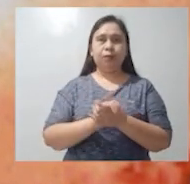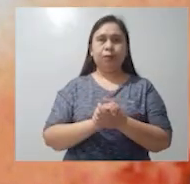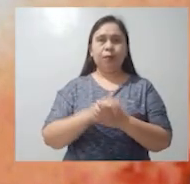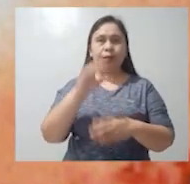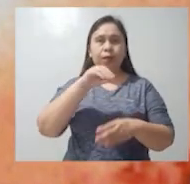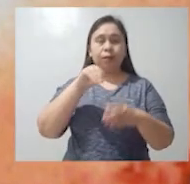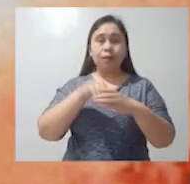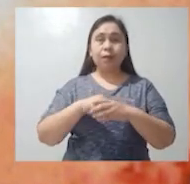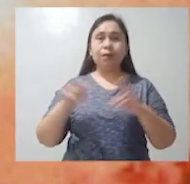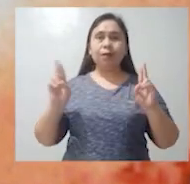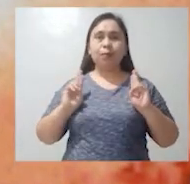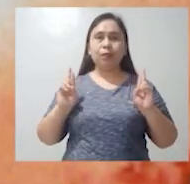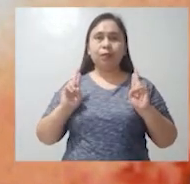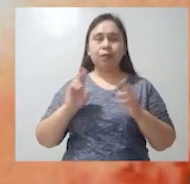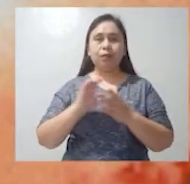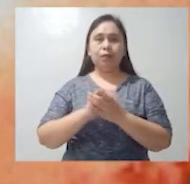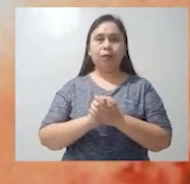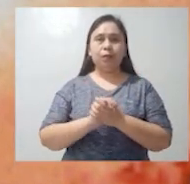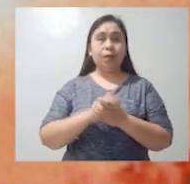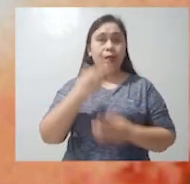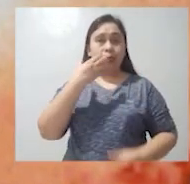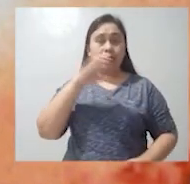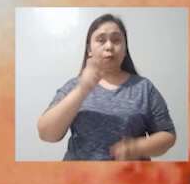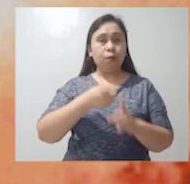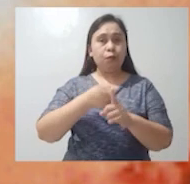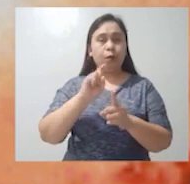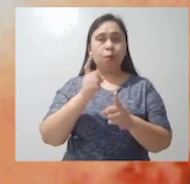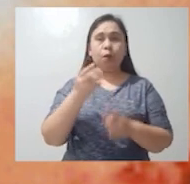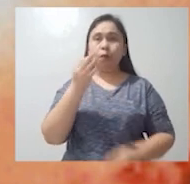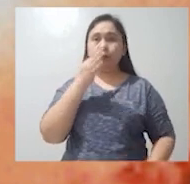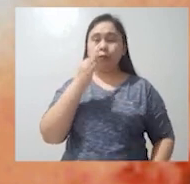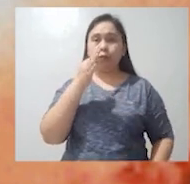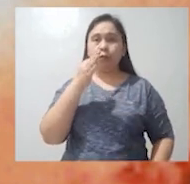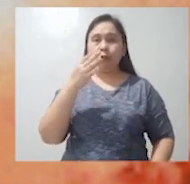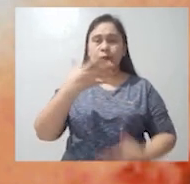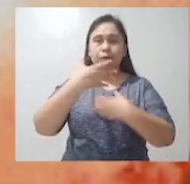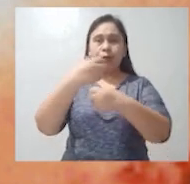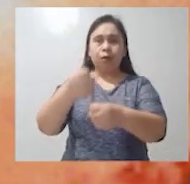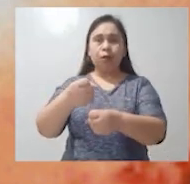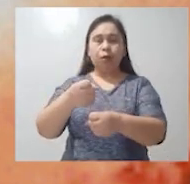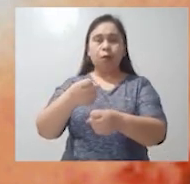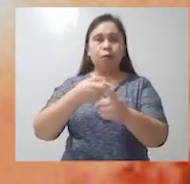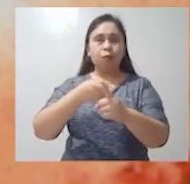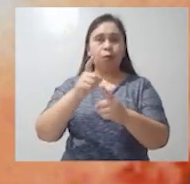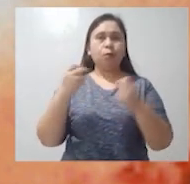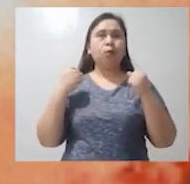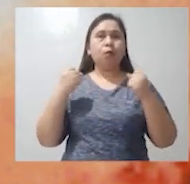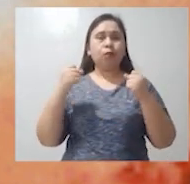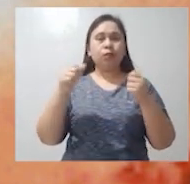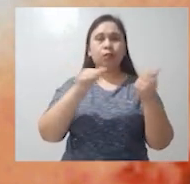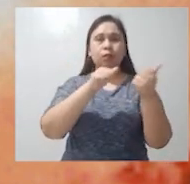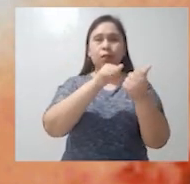Inside a refrigerator, heat from food is taken away by cold air that circulates.